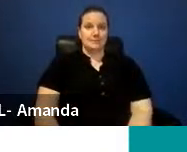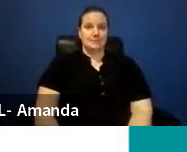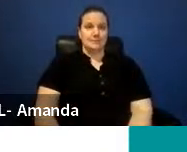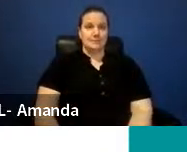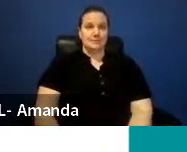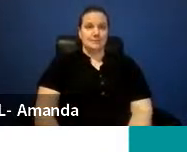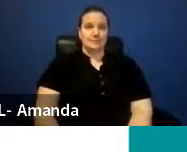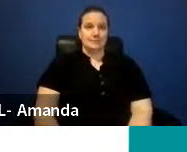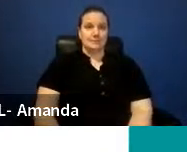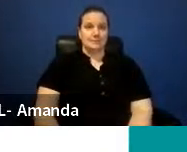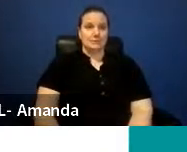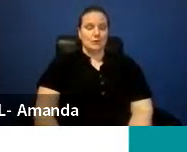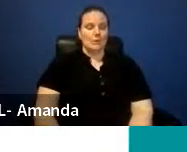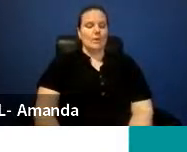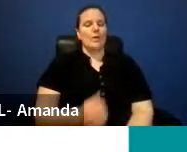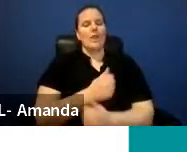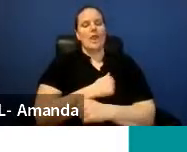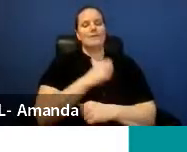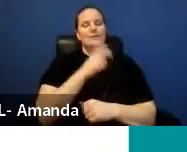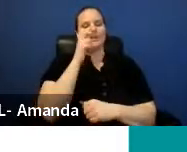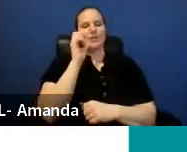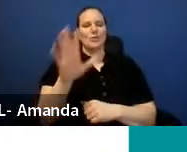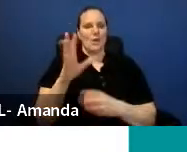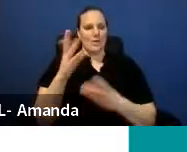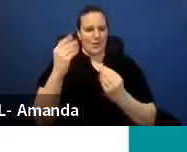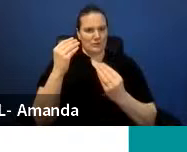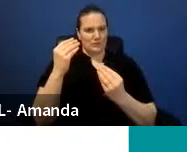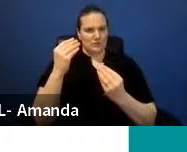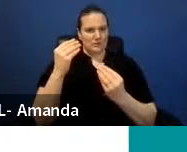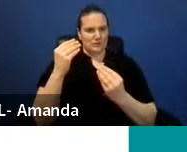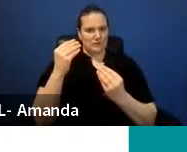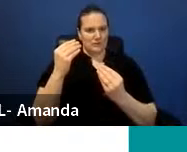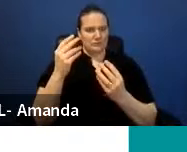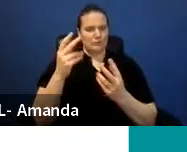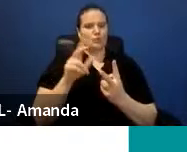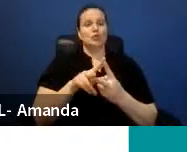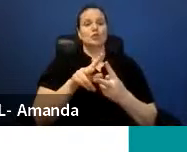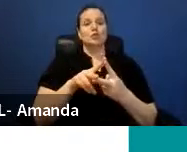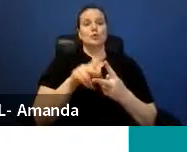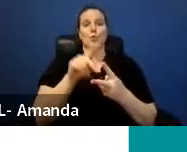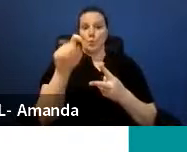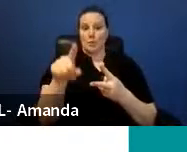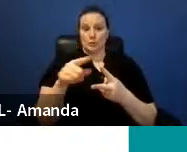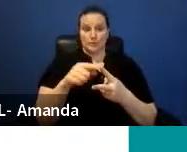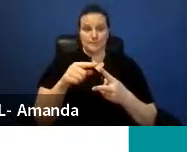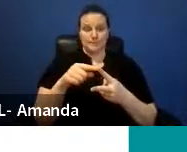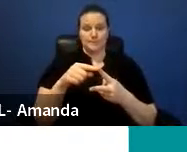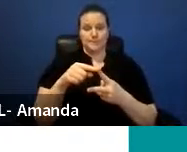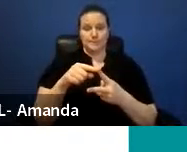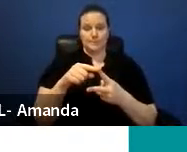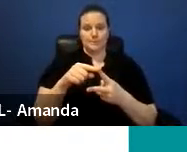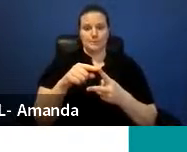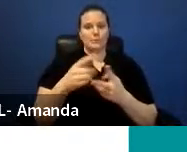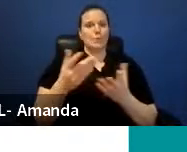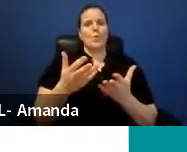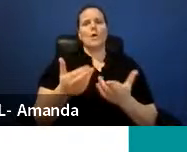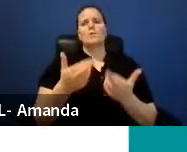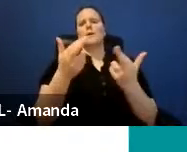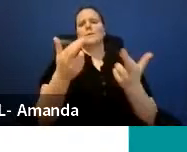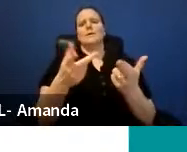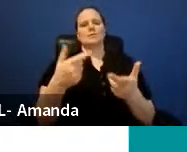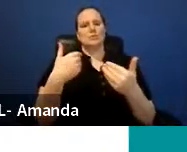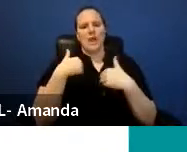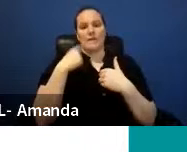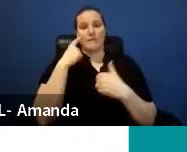So we would love to hear your thoughts on this, and 2 questions. And what recommendations do you